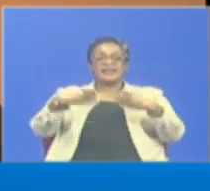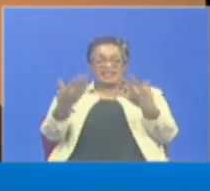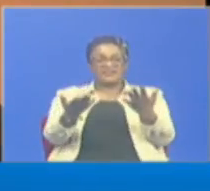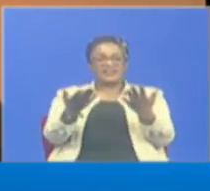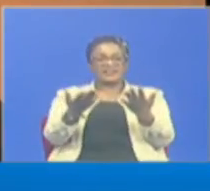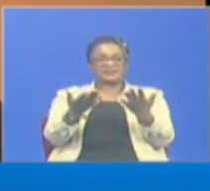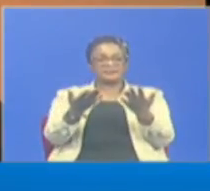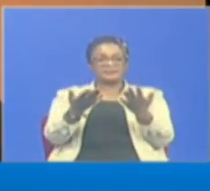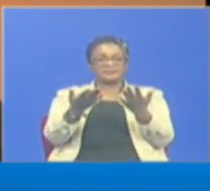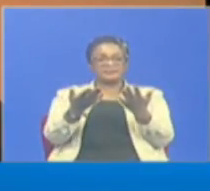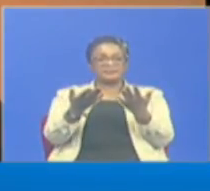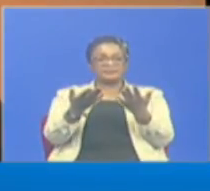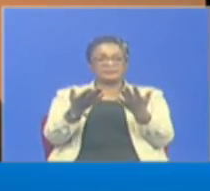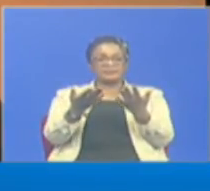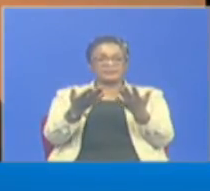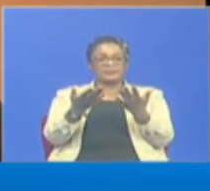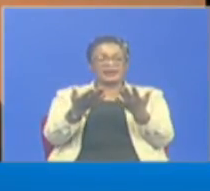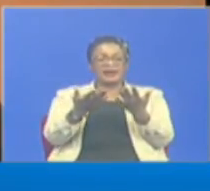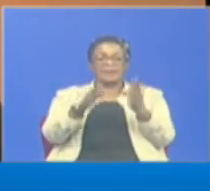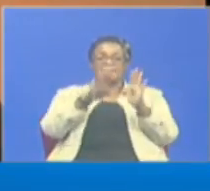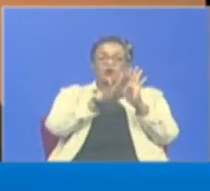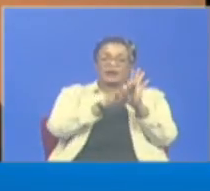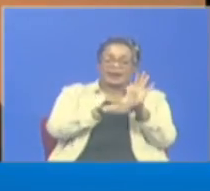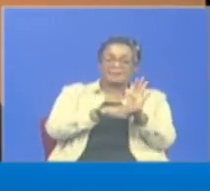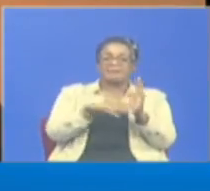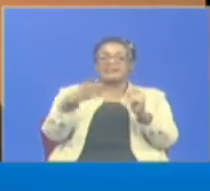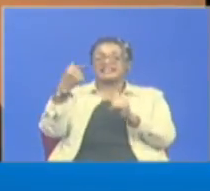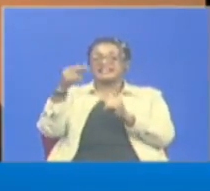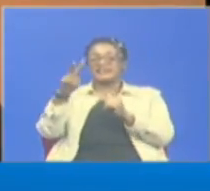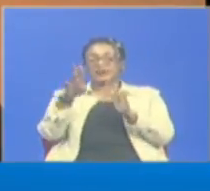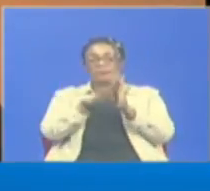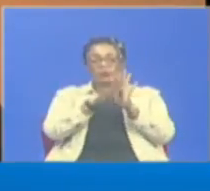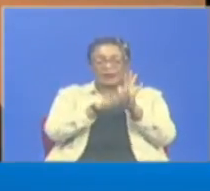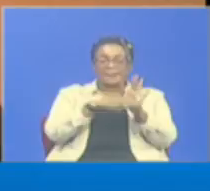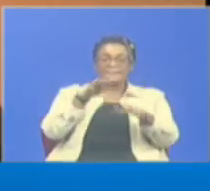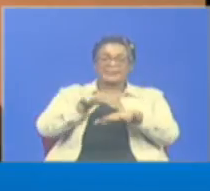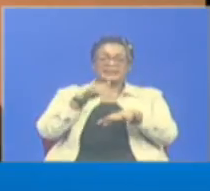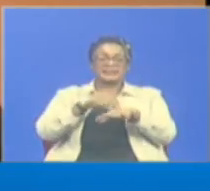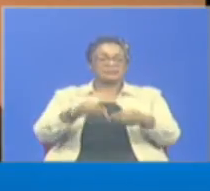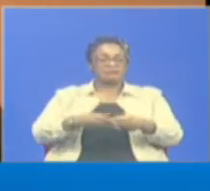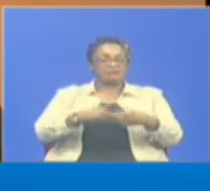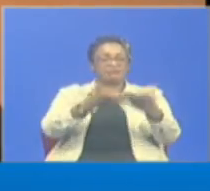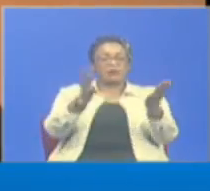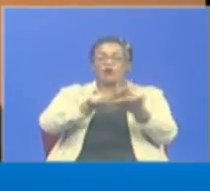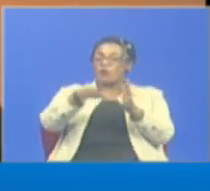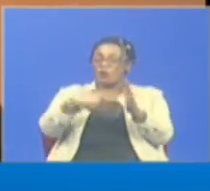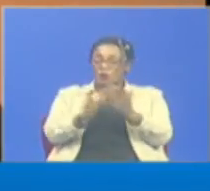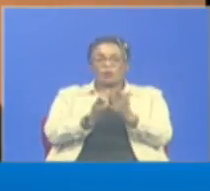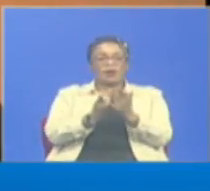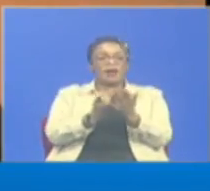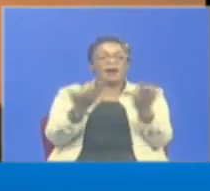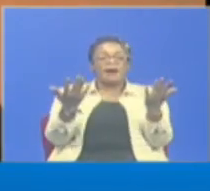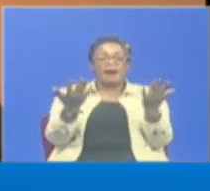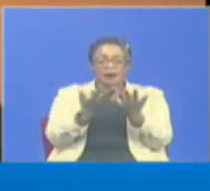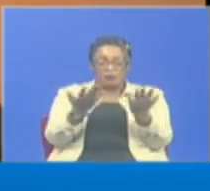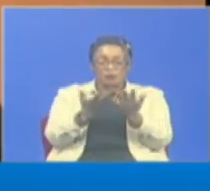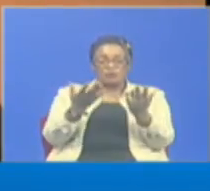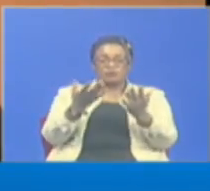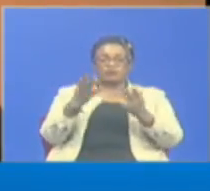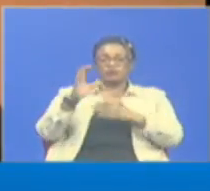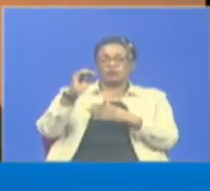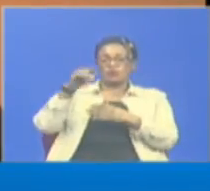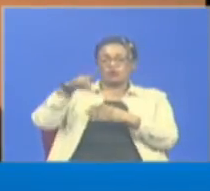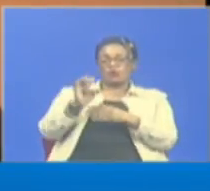that the radio programs, the TV programs, the messages that are going out are all towards how to cope with the current